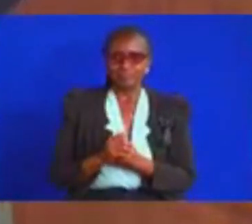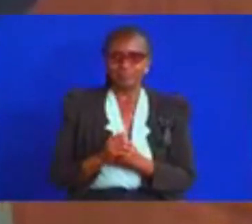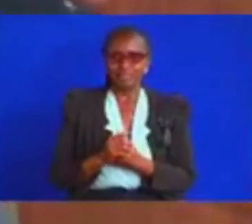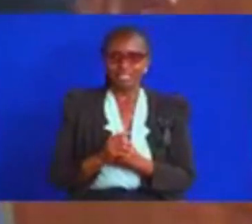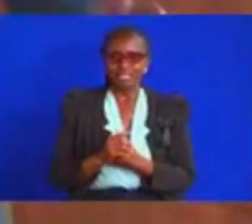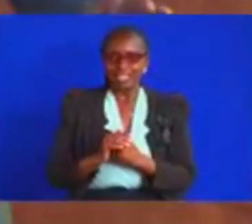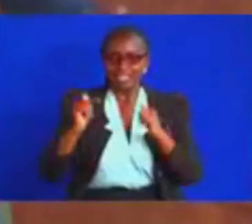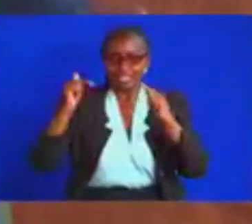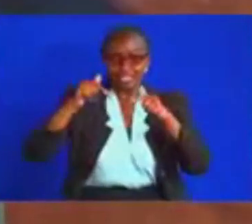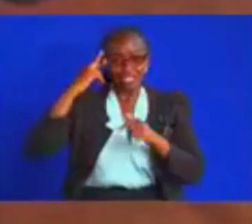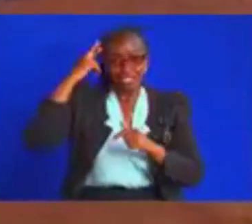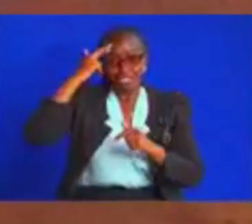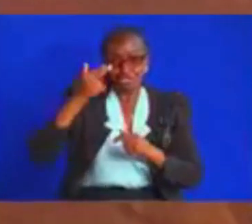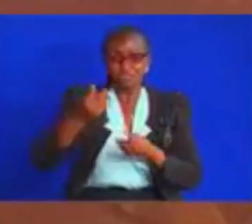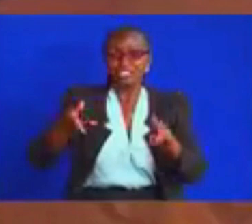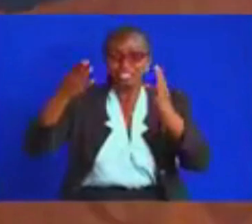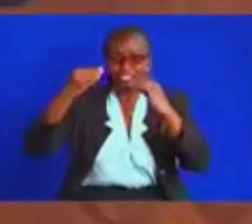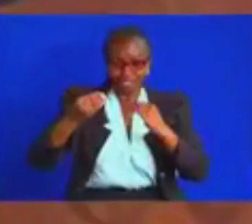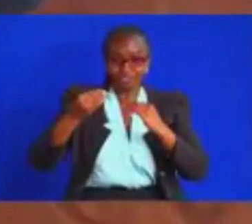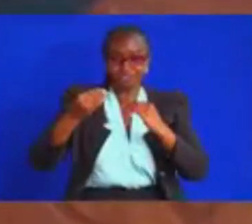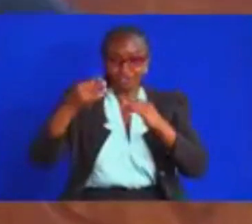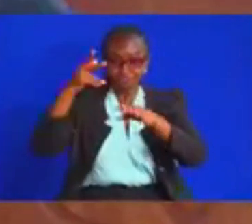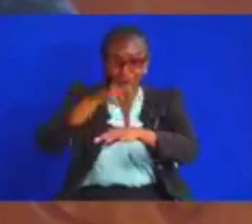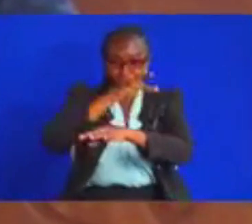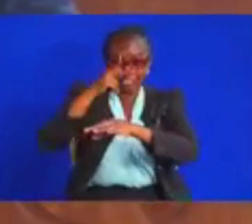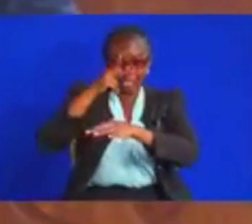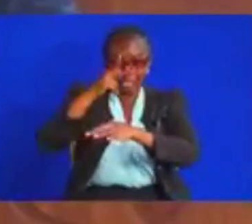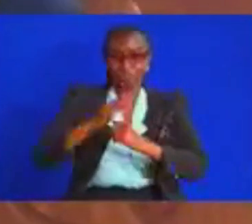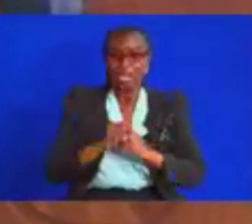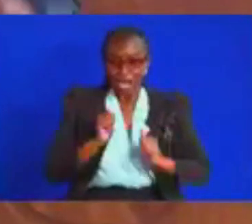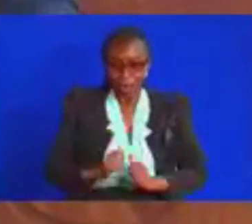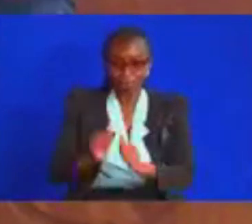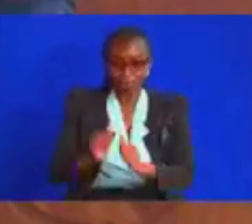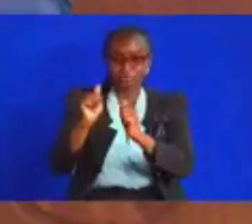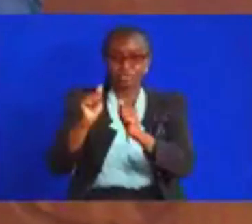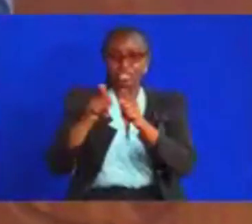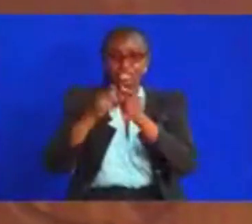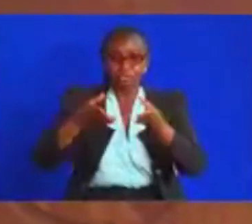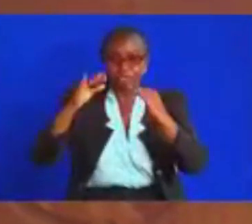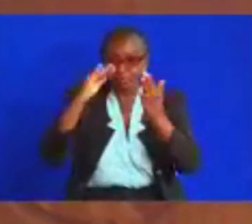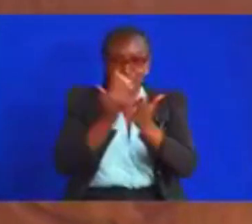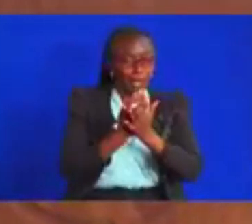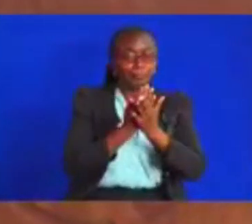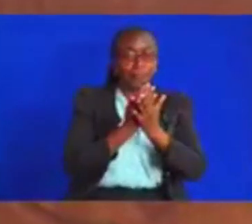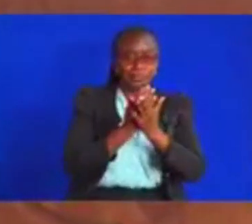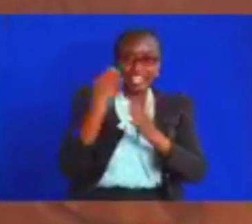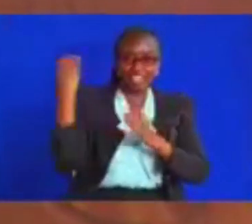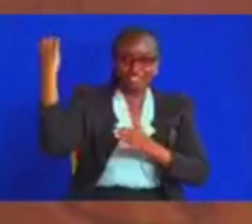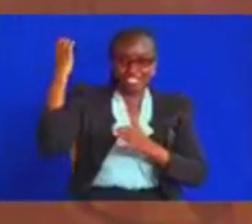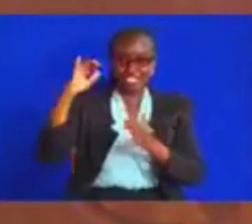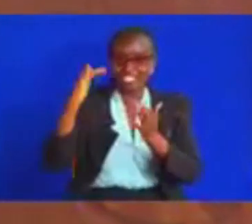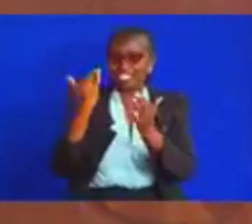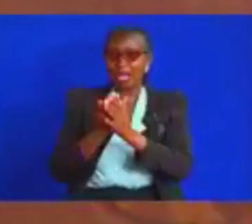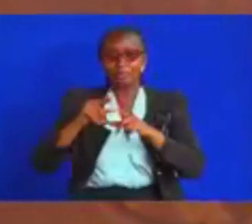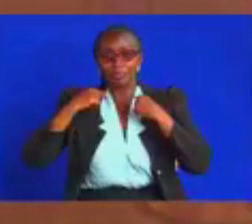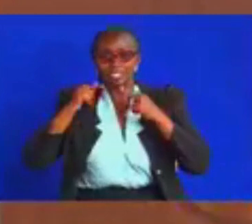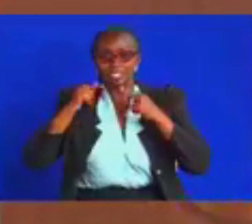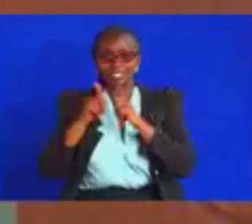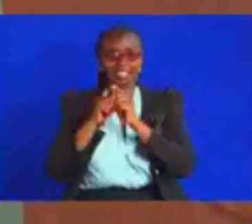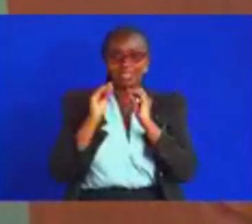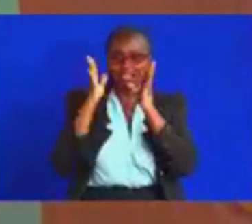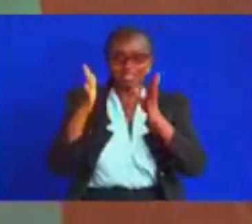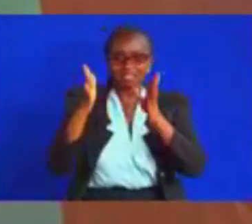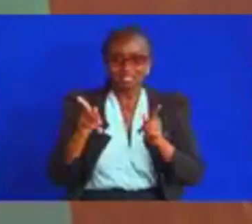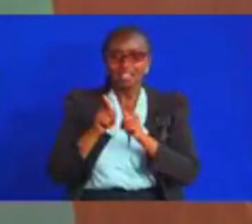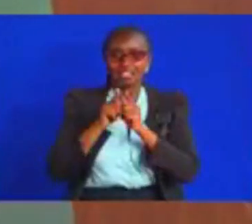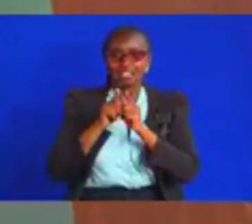for this purpose that he gave unto some apostles, he gave unto some prophets, evangelists, pastors, and teachers. And